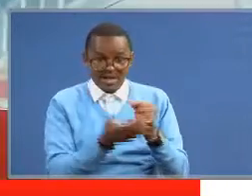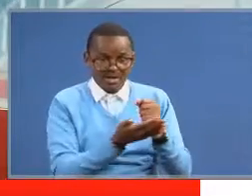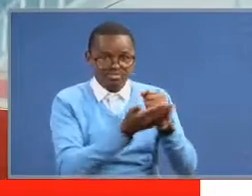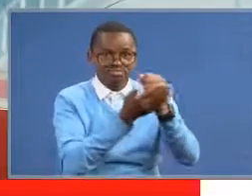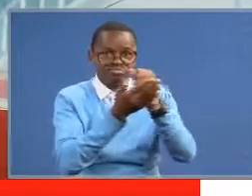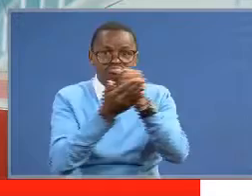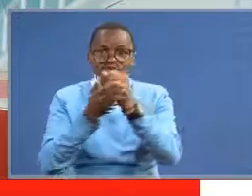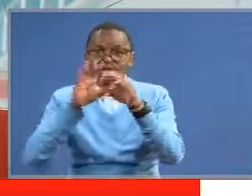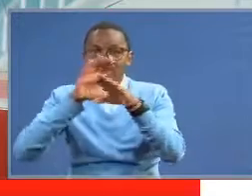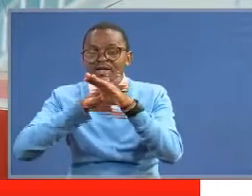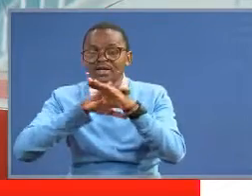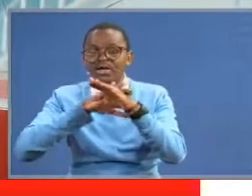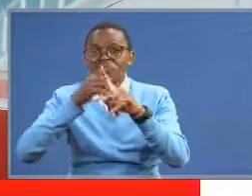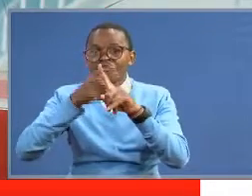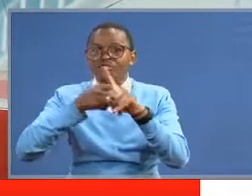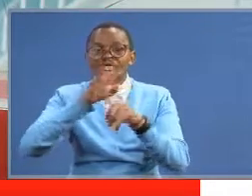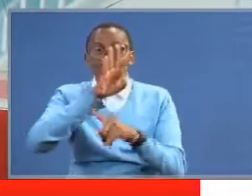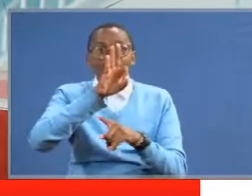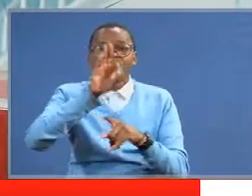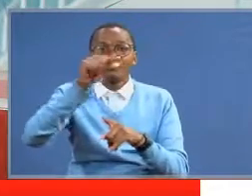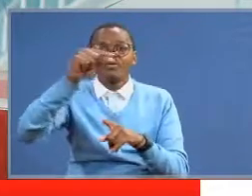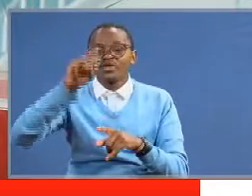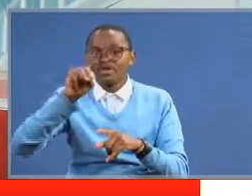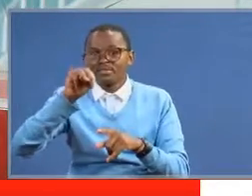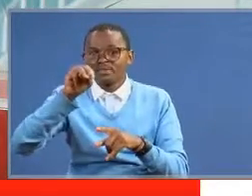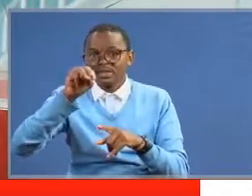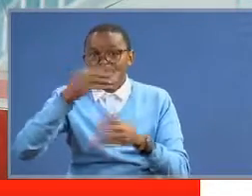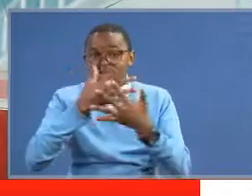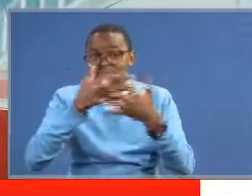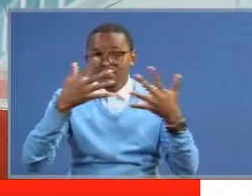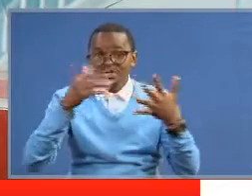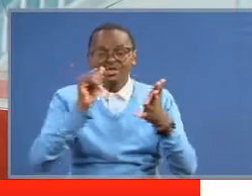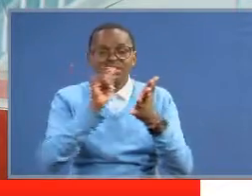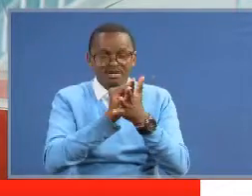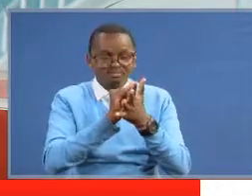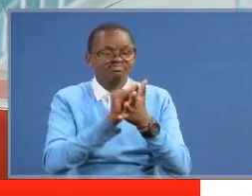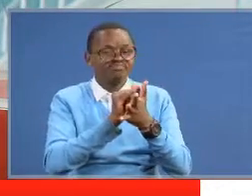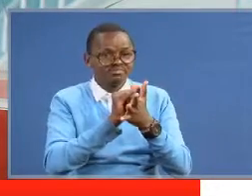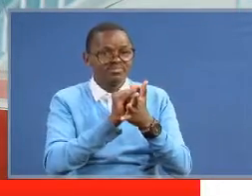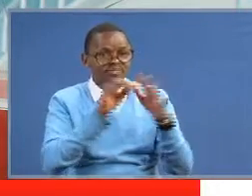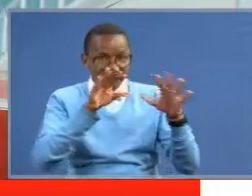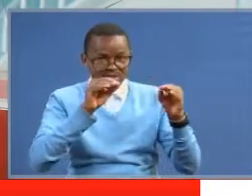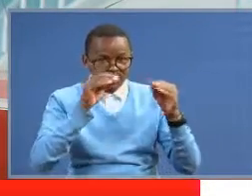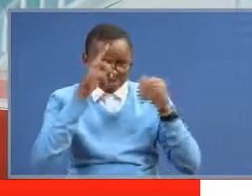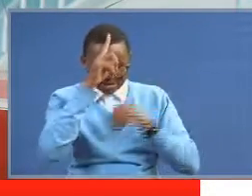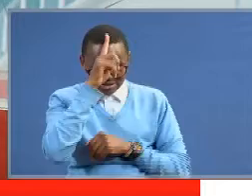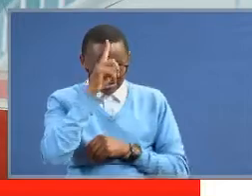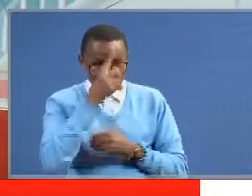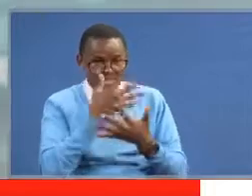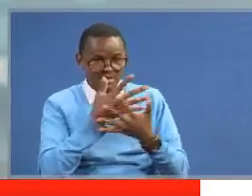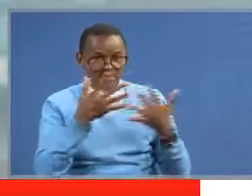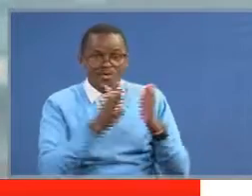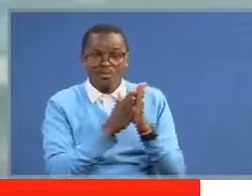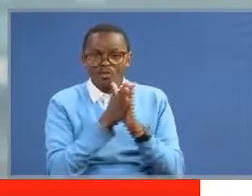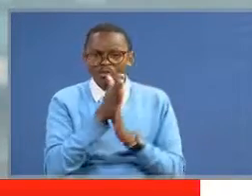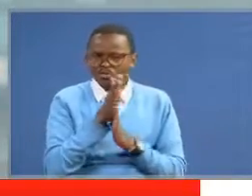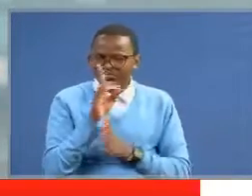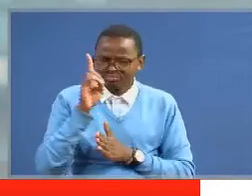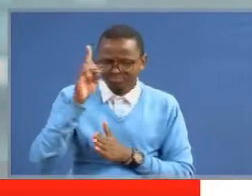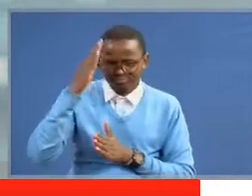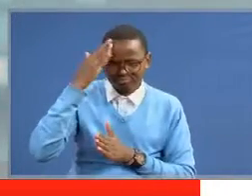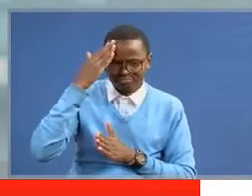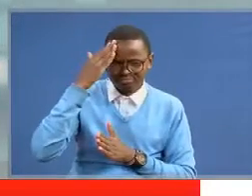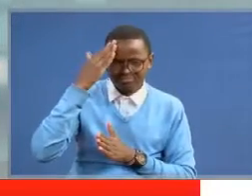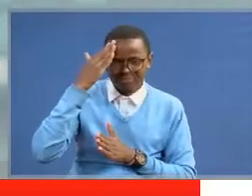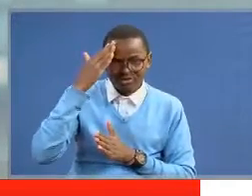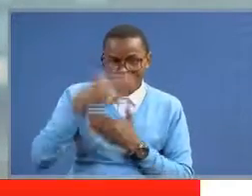girls get away from the FGM. Yes. So I feel it's something that we are really taking up well. Is there someone who motivates you, someone you look at